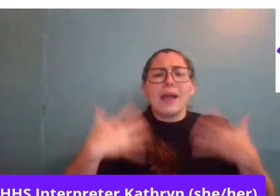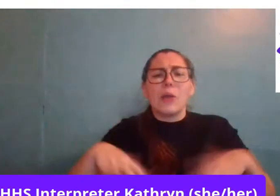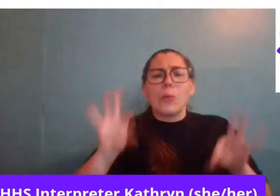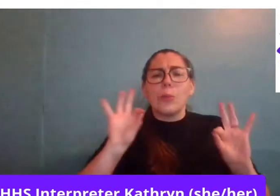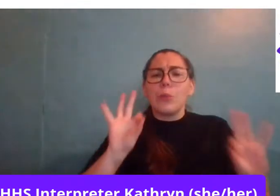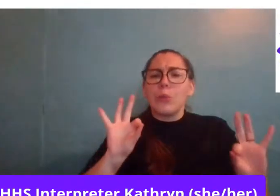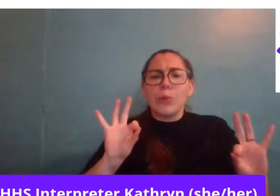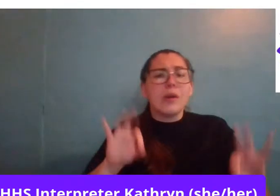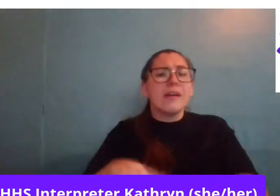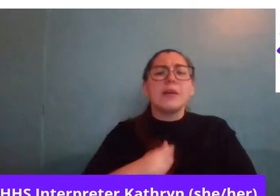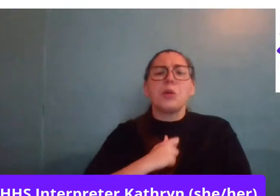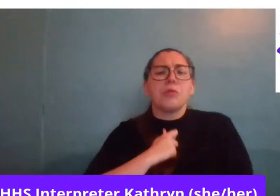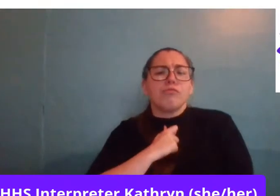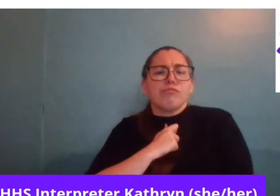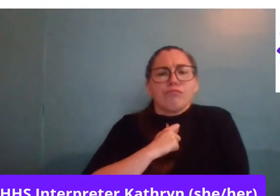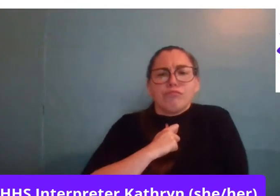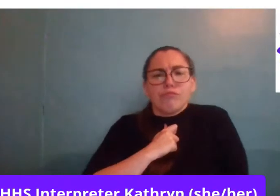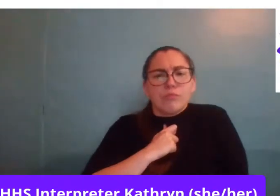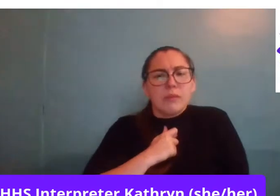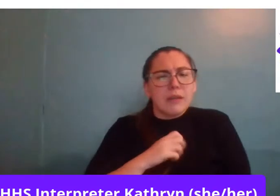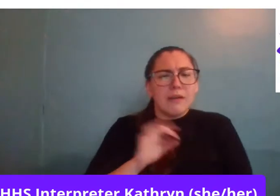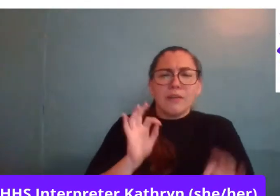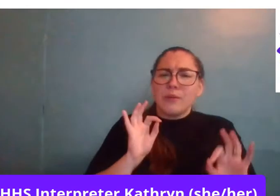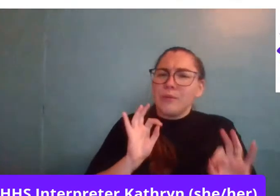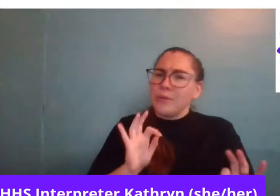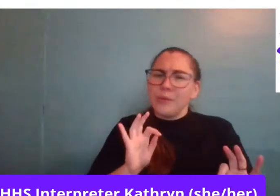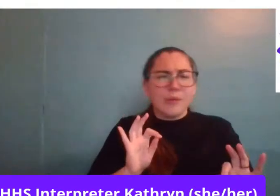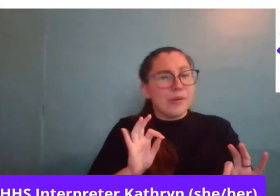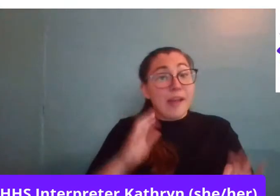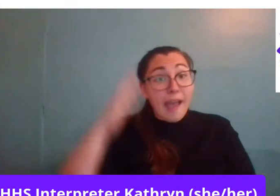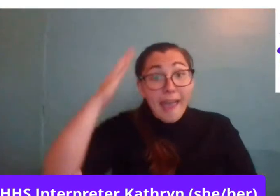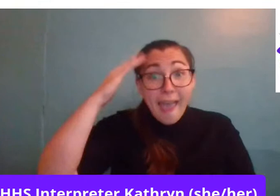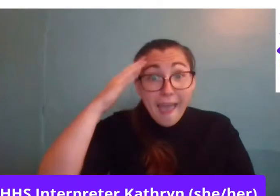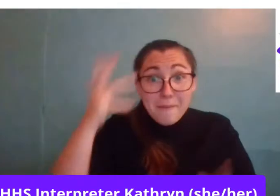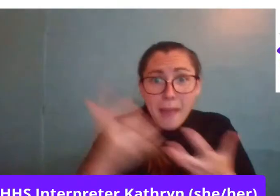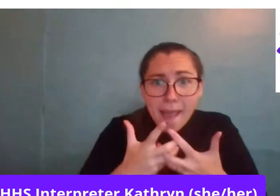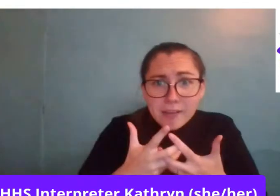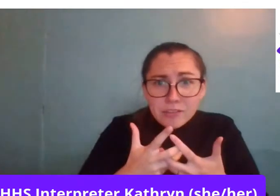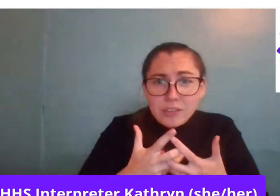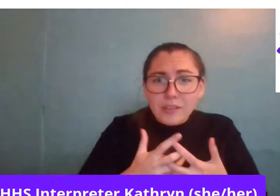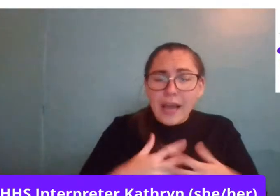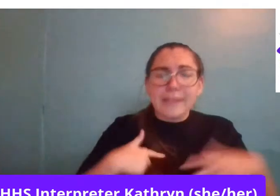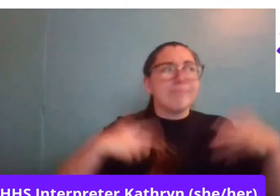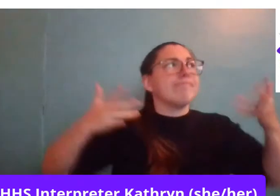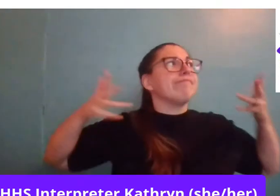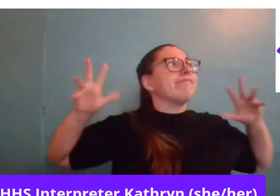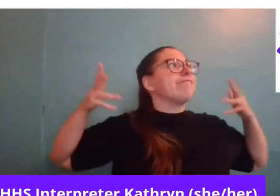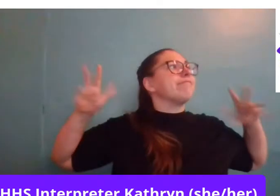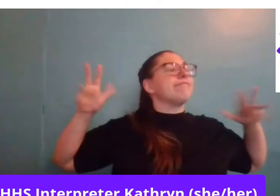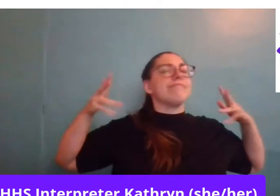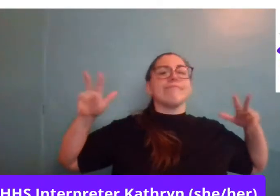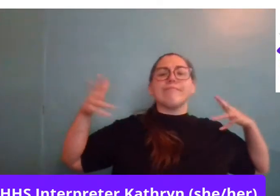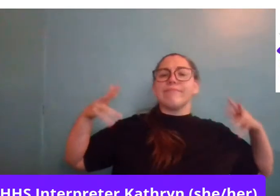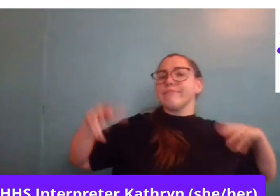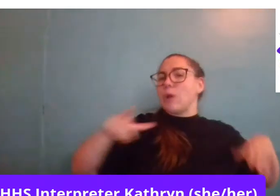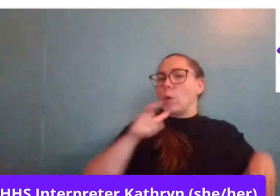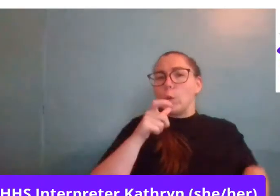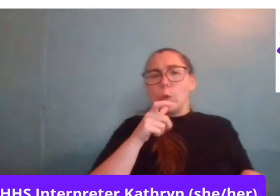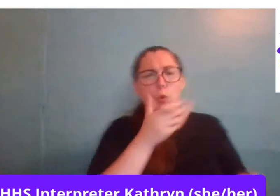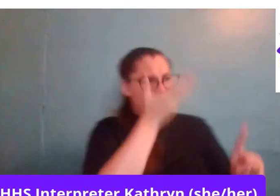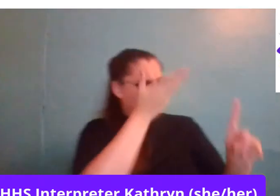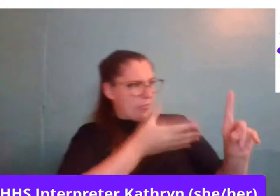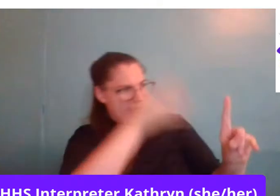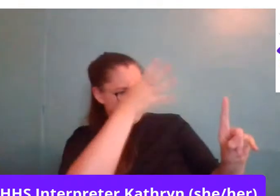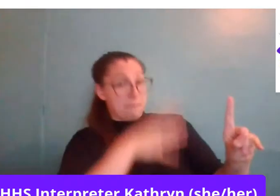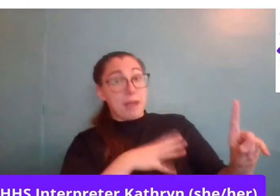tie, whew, and the hat to match. I said, okay, I'm done. I don't know who this man is. I said, but I'm gonna get